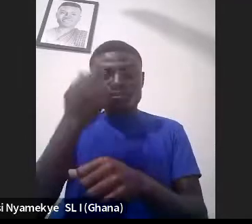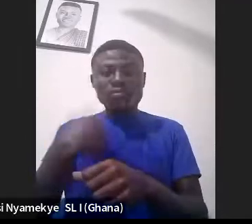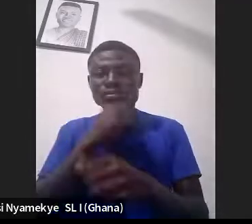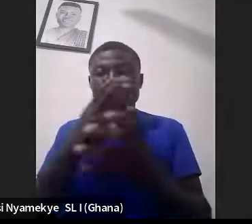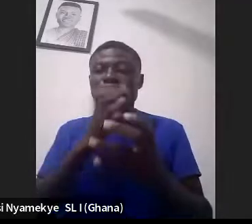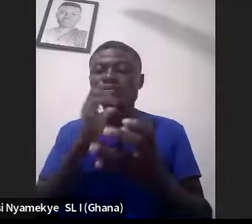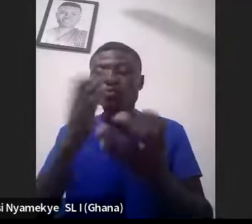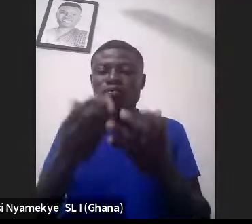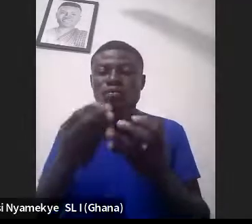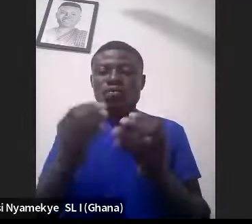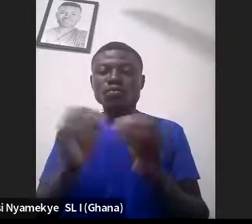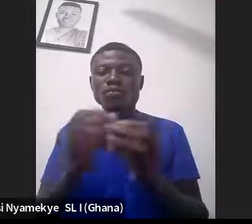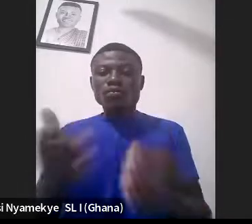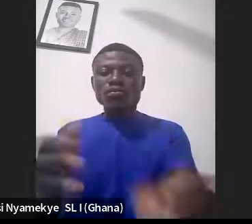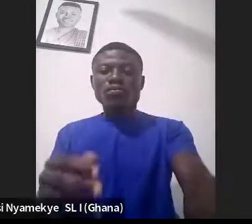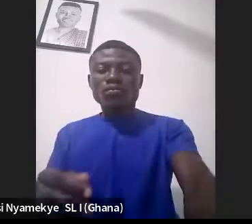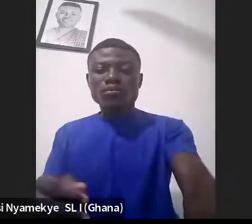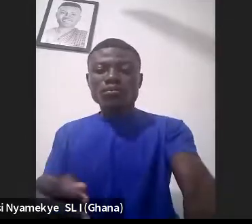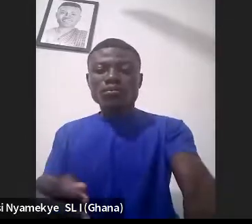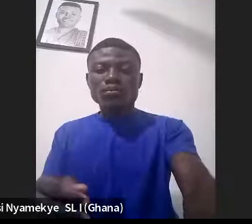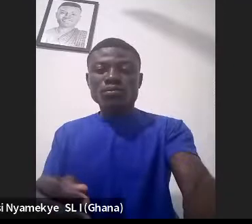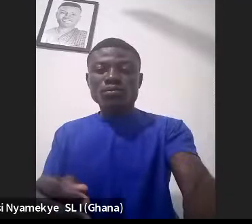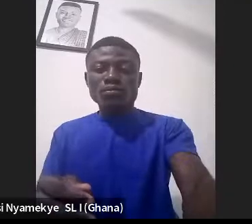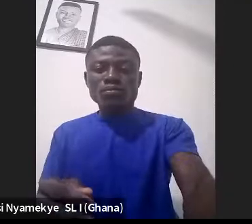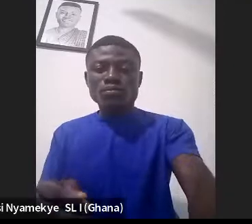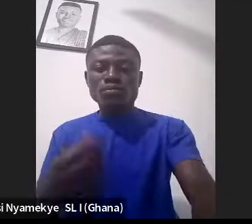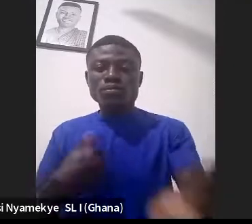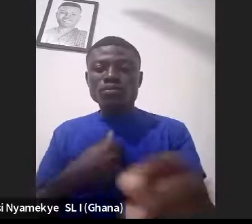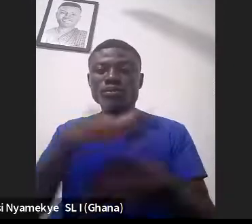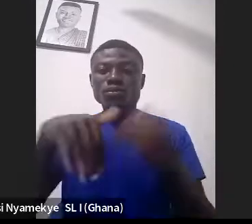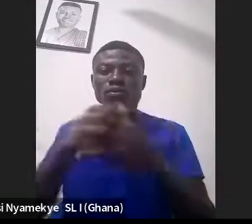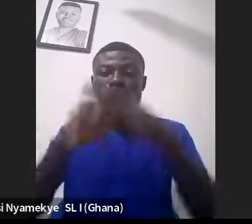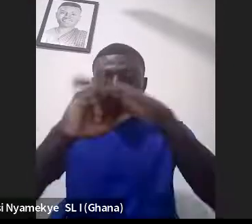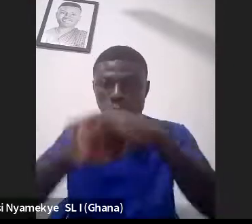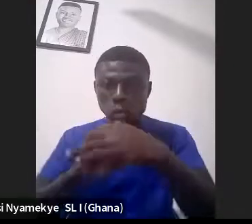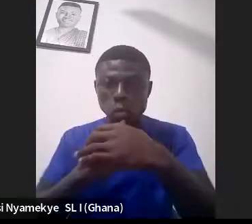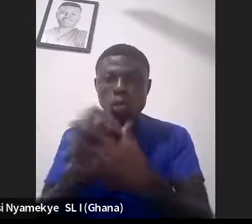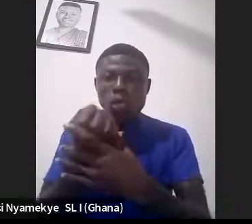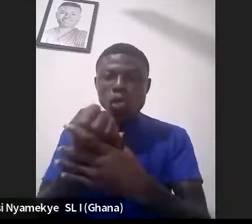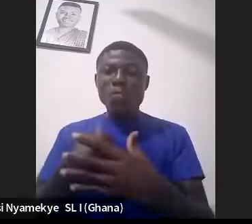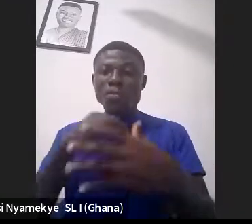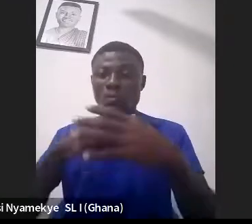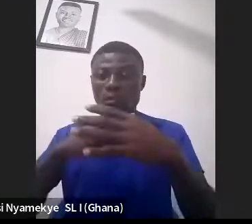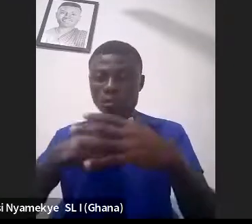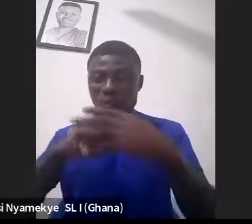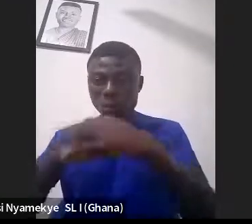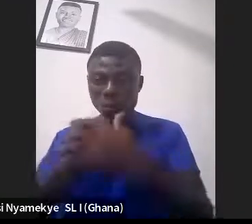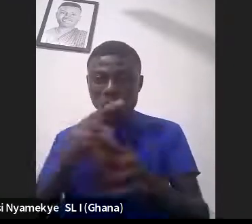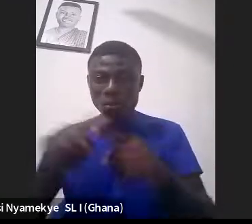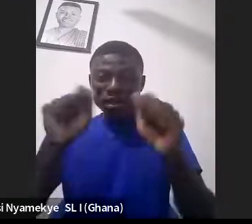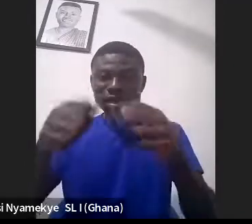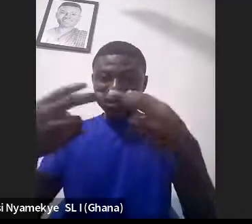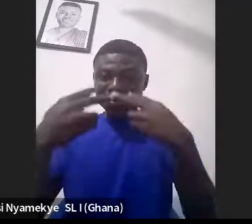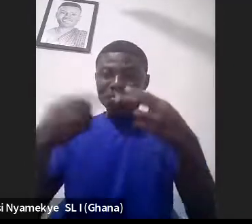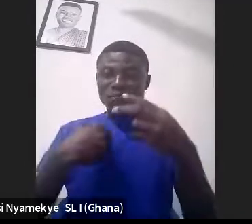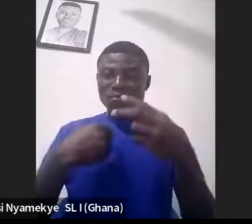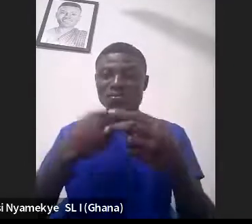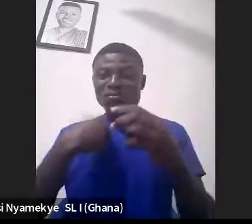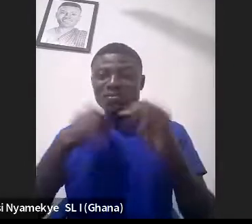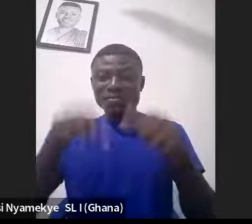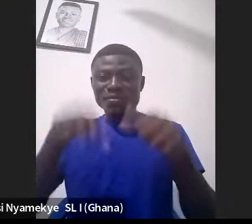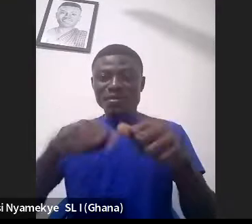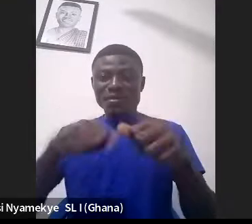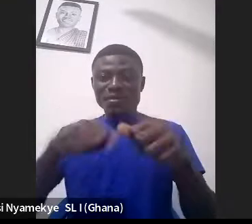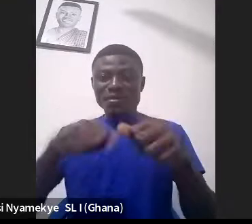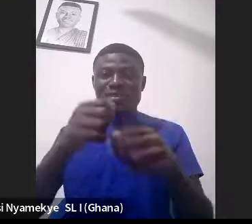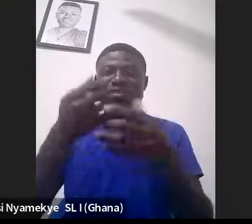Melanie the impression that we are all bald. Actually, I am, but as you can see, Melanie, you can see that Martin has a lot of